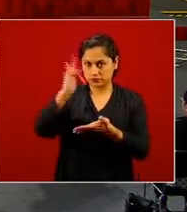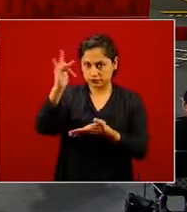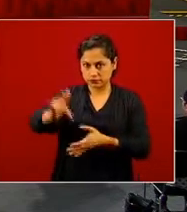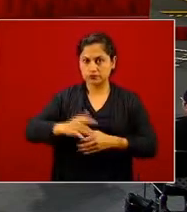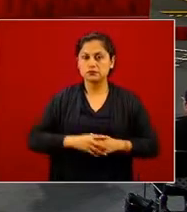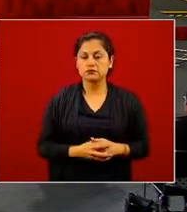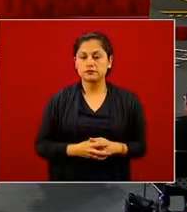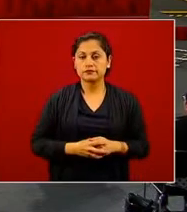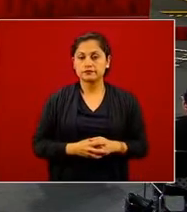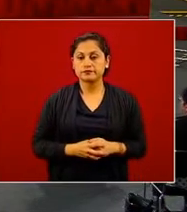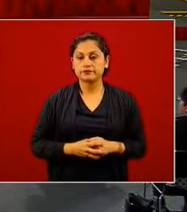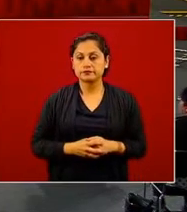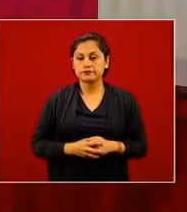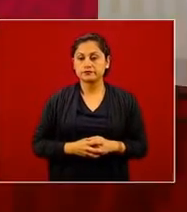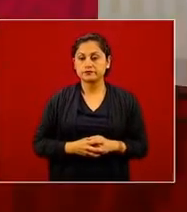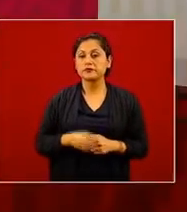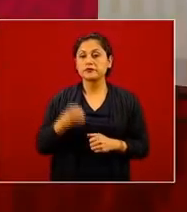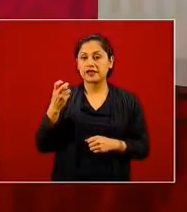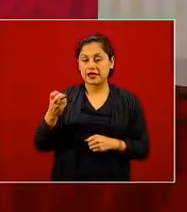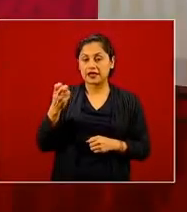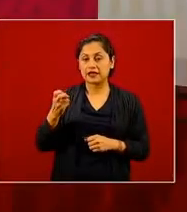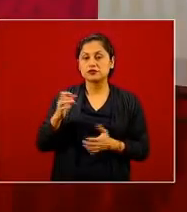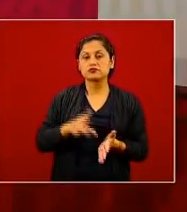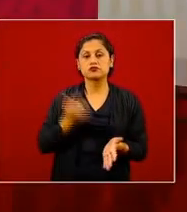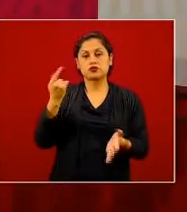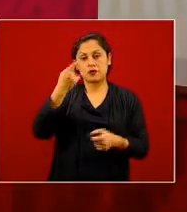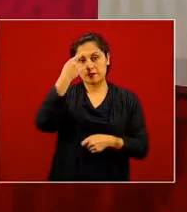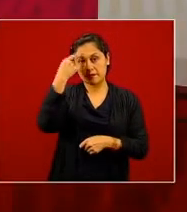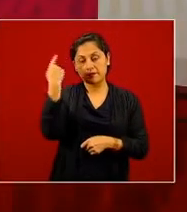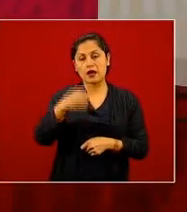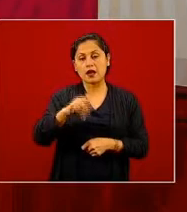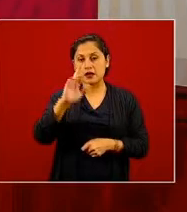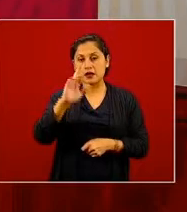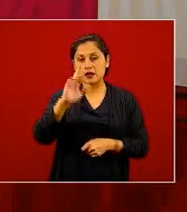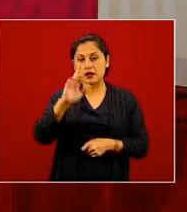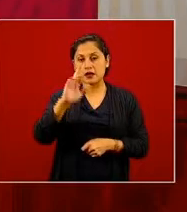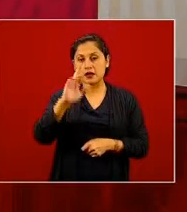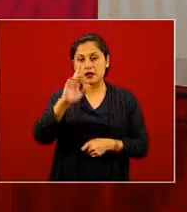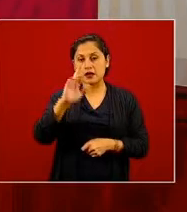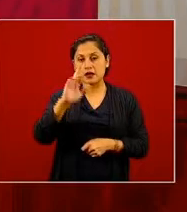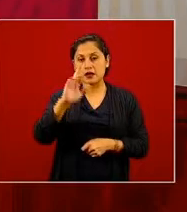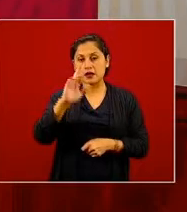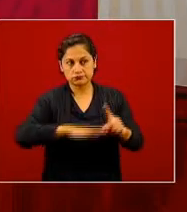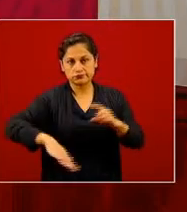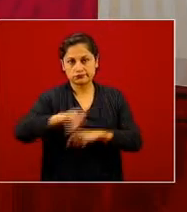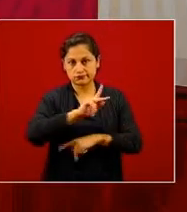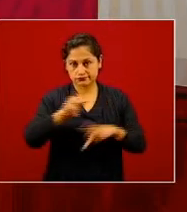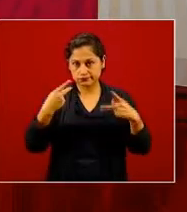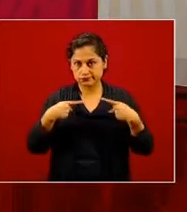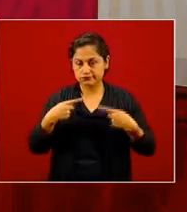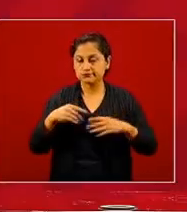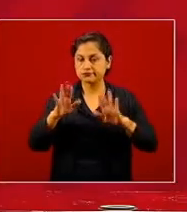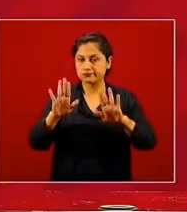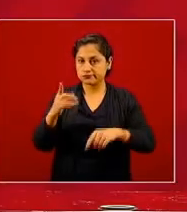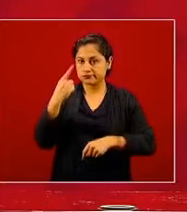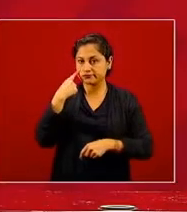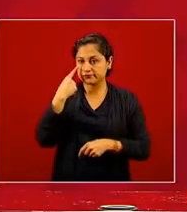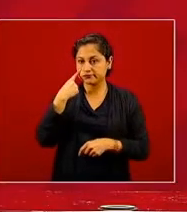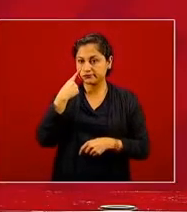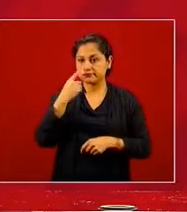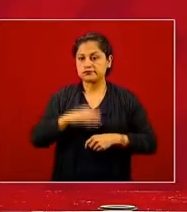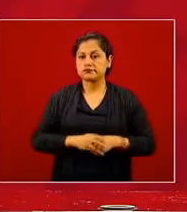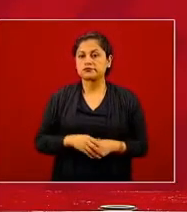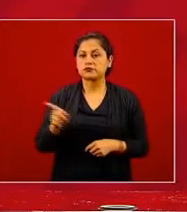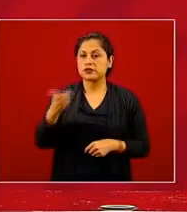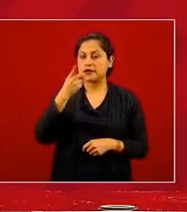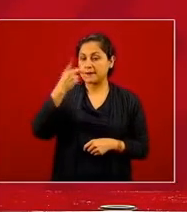for something. So if you can please answer this for us. Thank you for your questions. This allows me to gives me a chance to